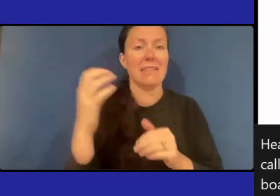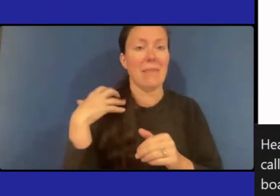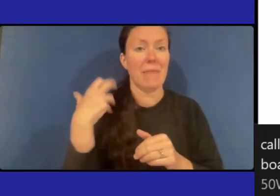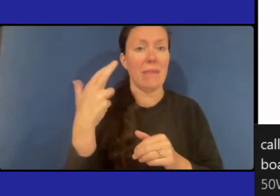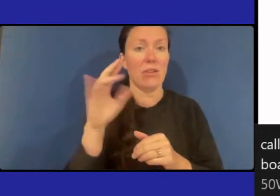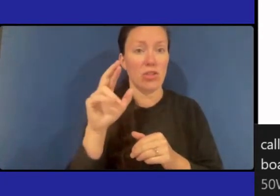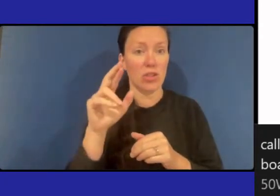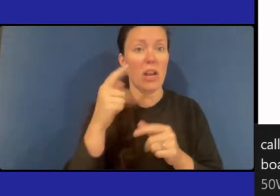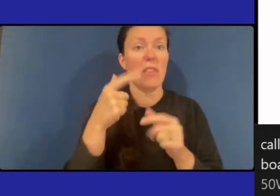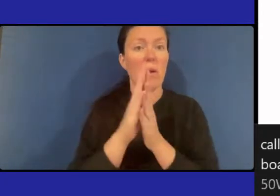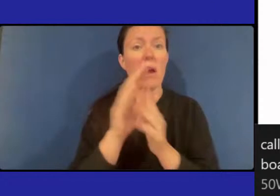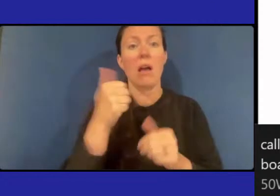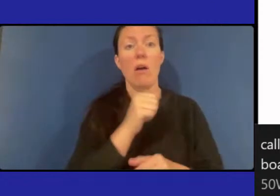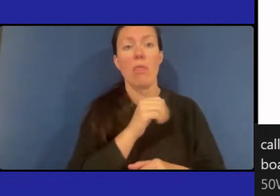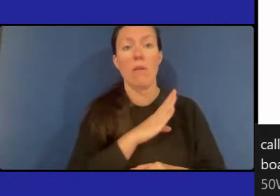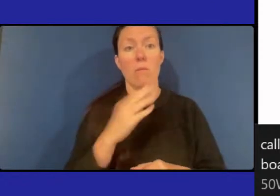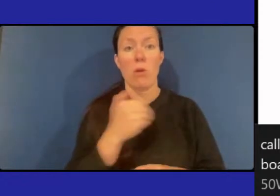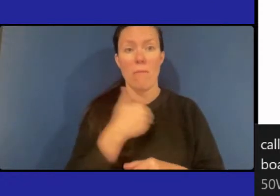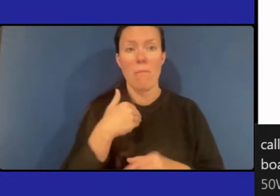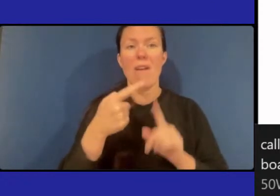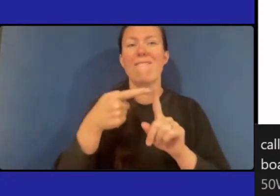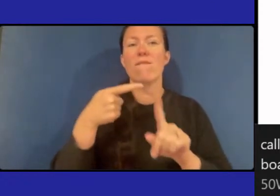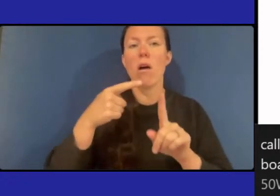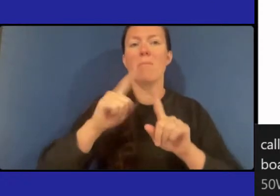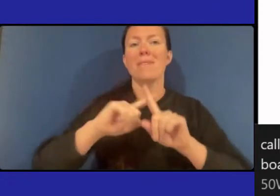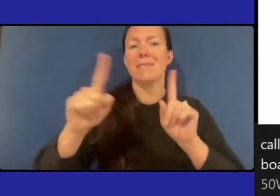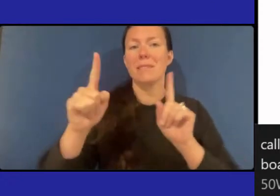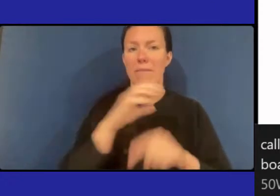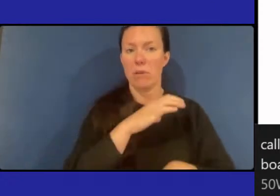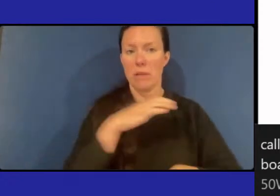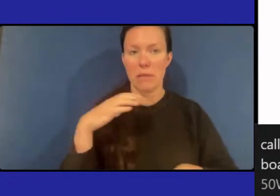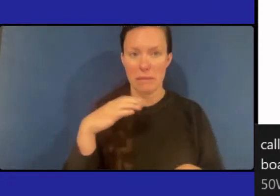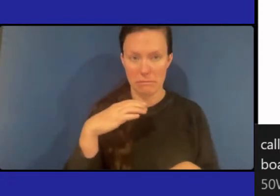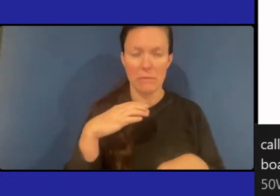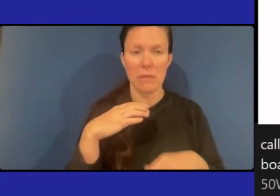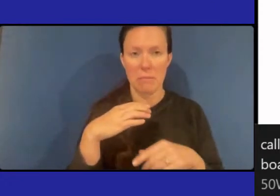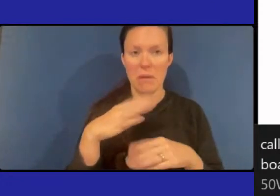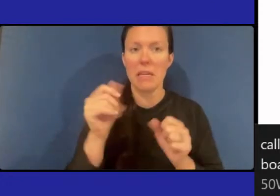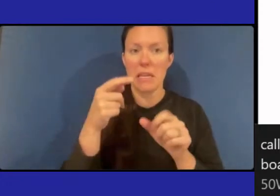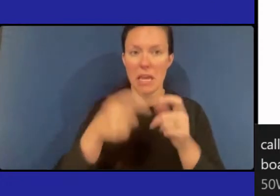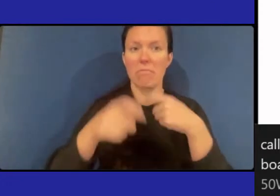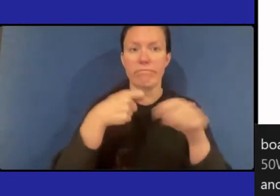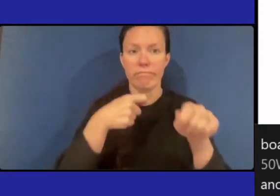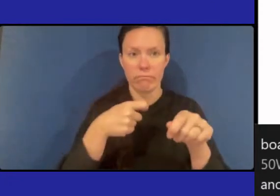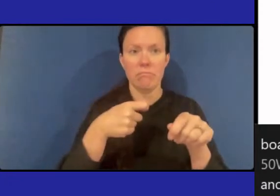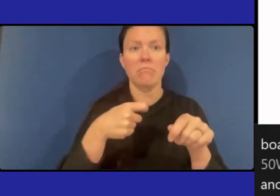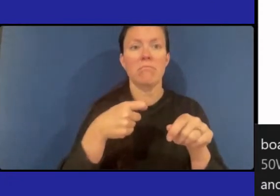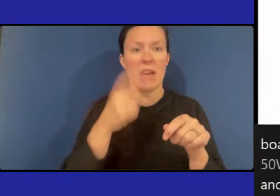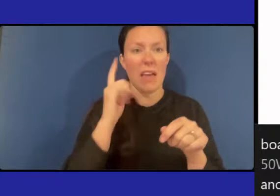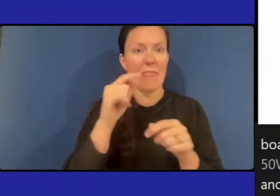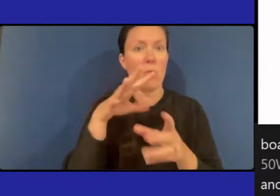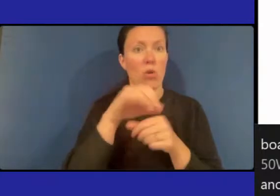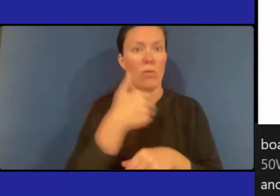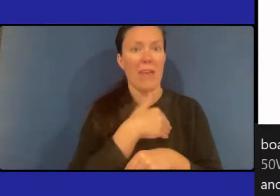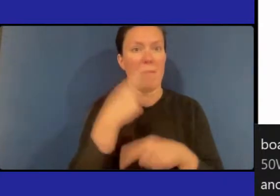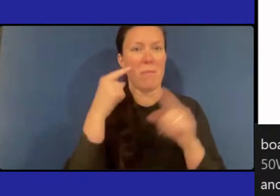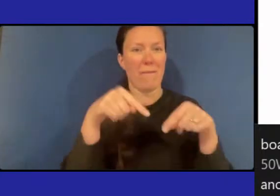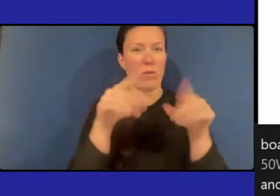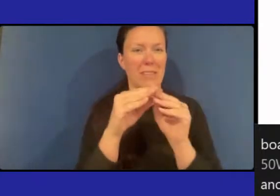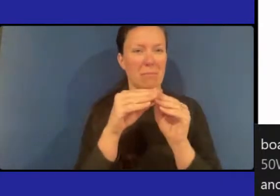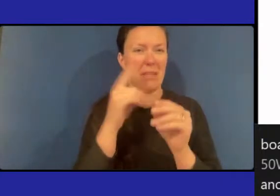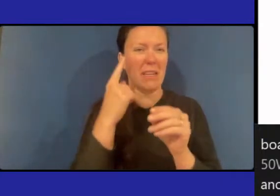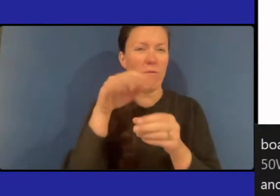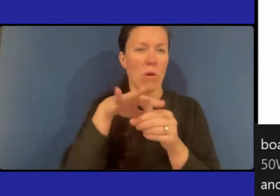member, not a member of that committee, attends a scheduled meeting and be counted as a member for purposes of quorum and voting. Therefore,